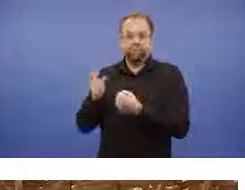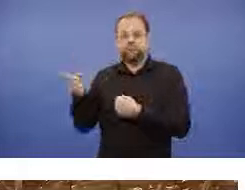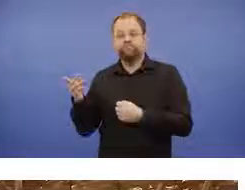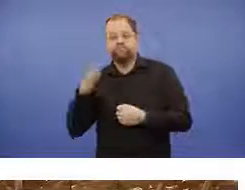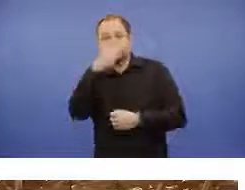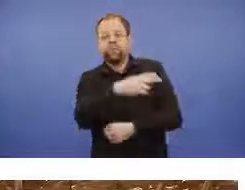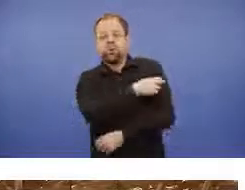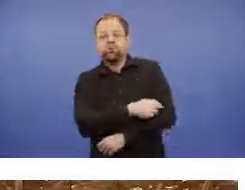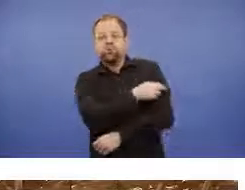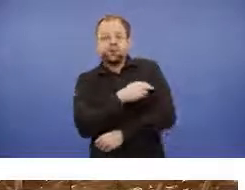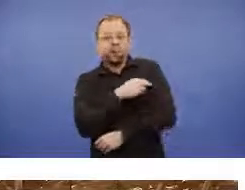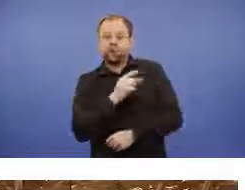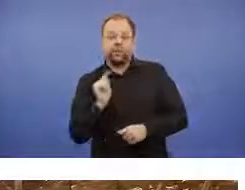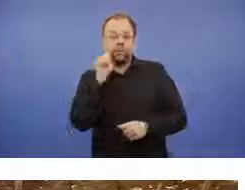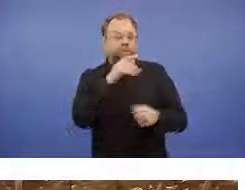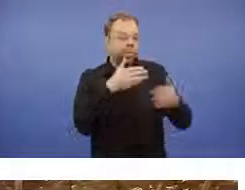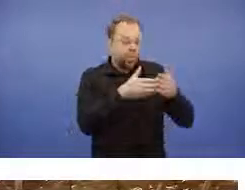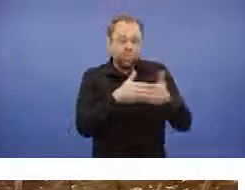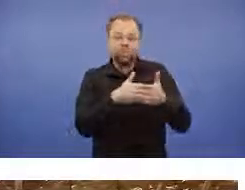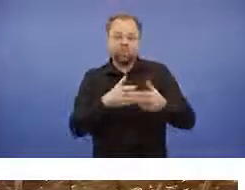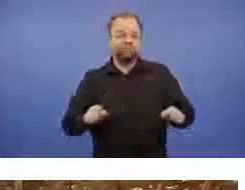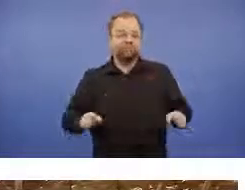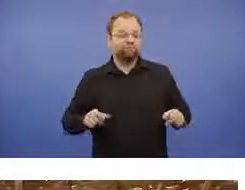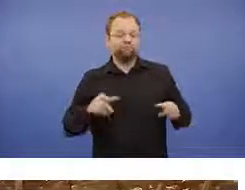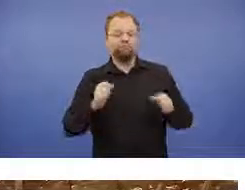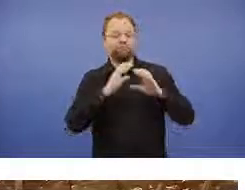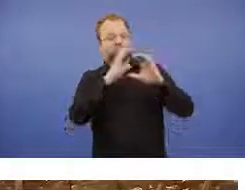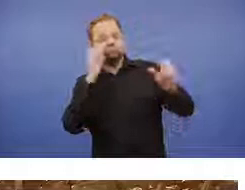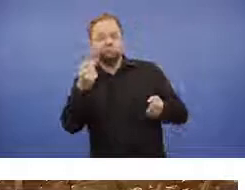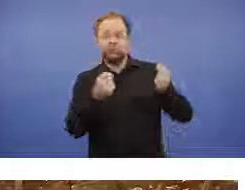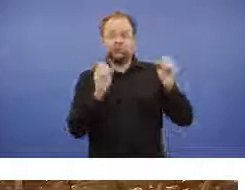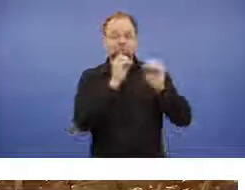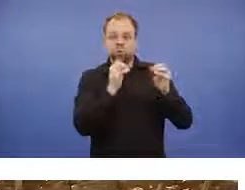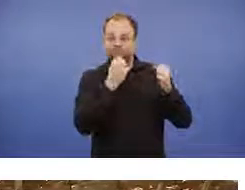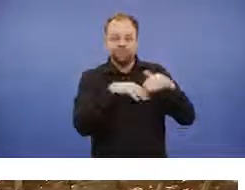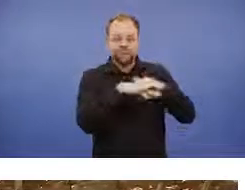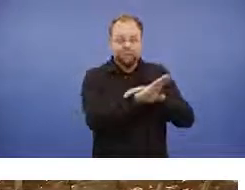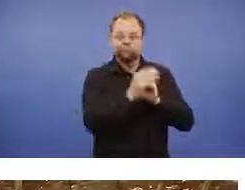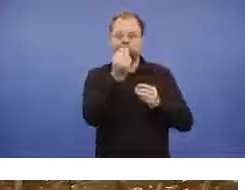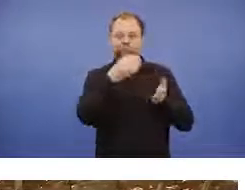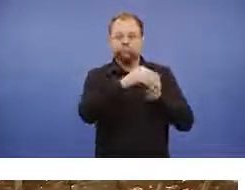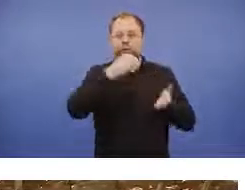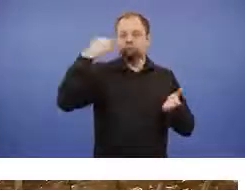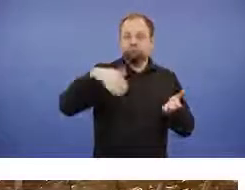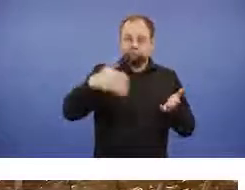are damaged and that they can no longer use them.